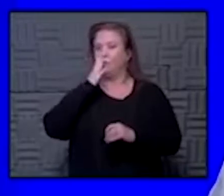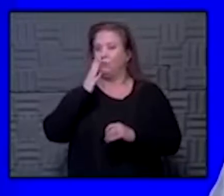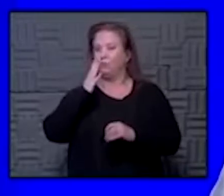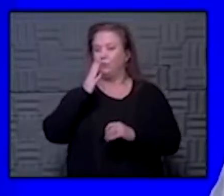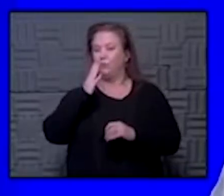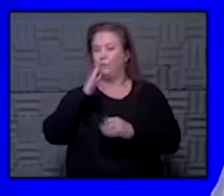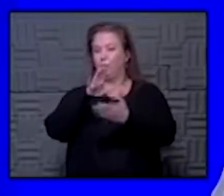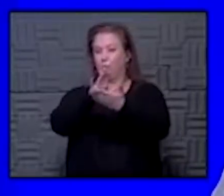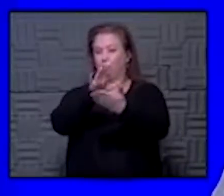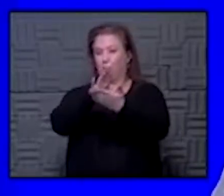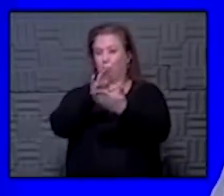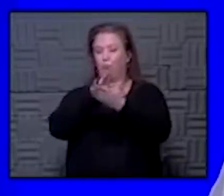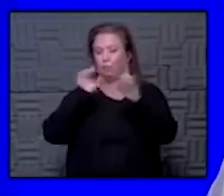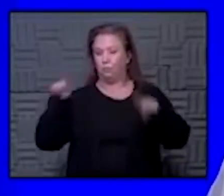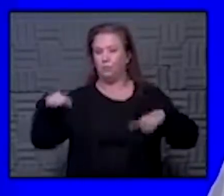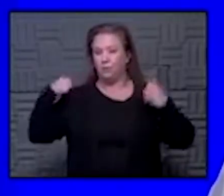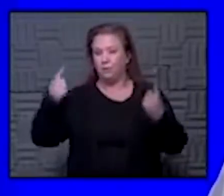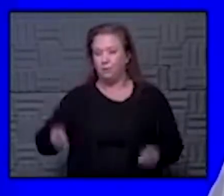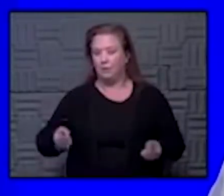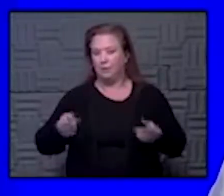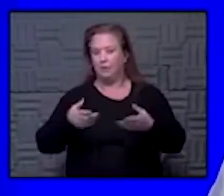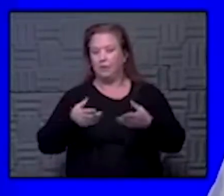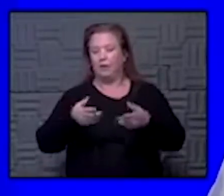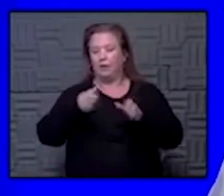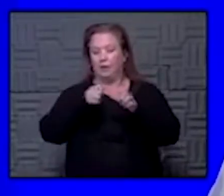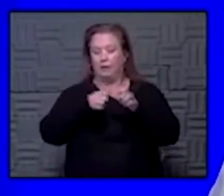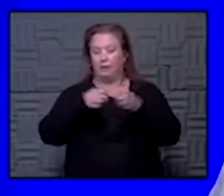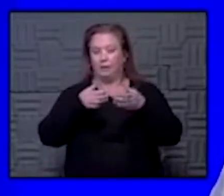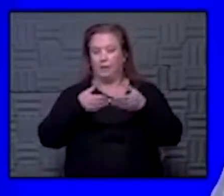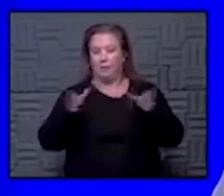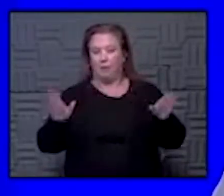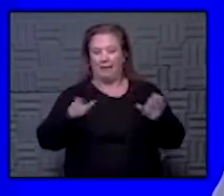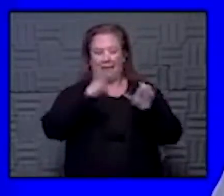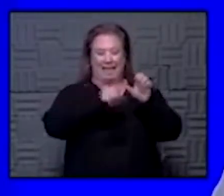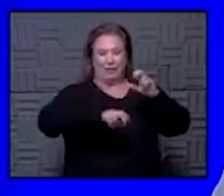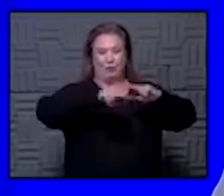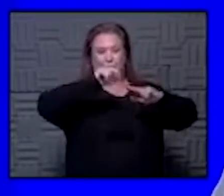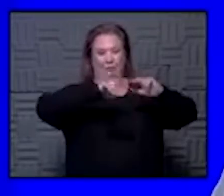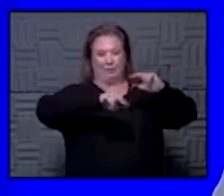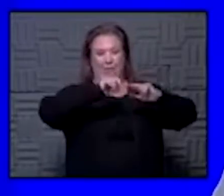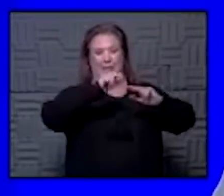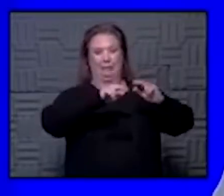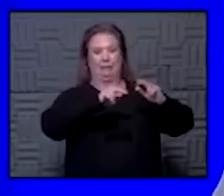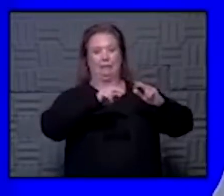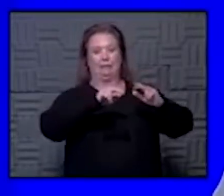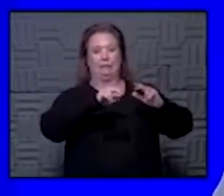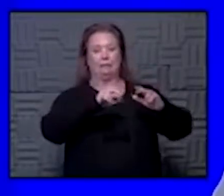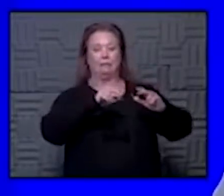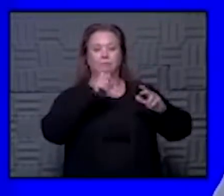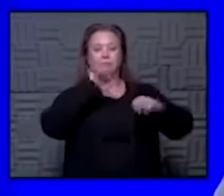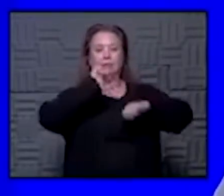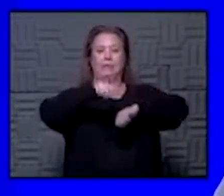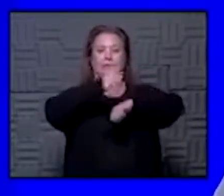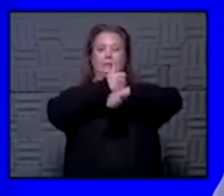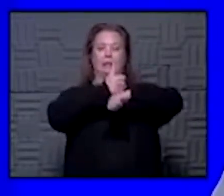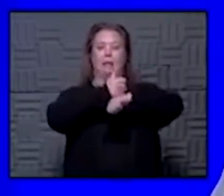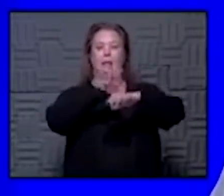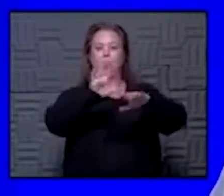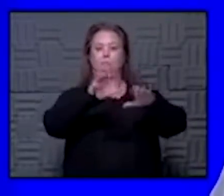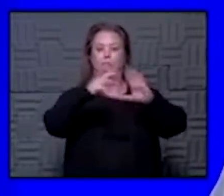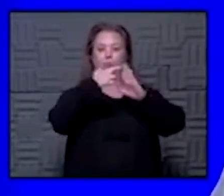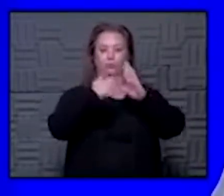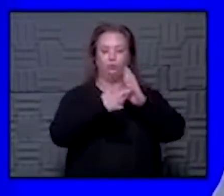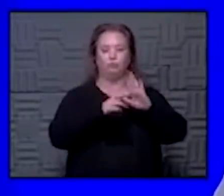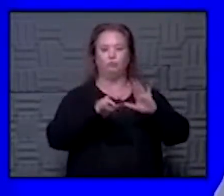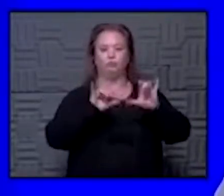stuff from schools since they've been open, as every individual building has been able to take as much of those engineering